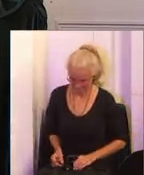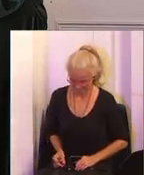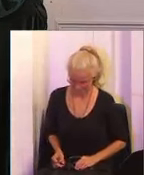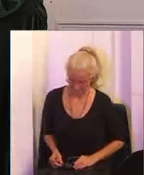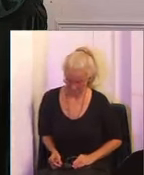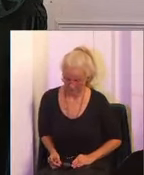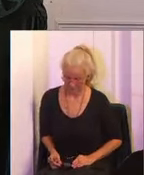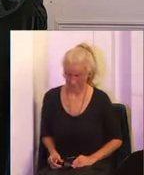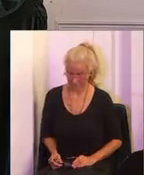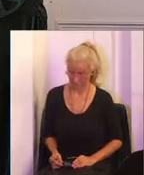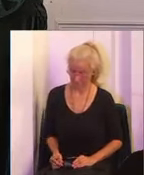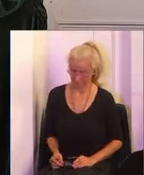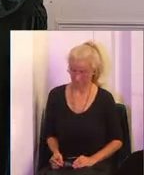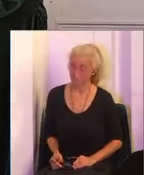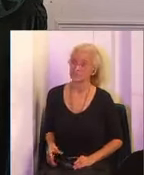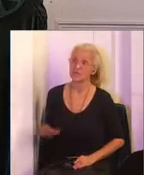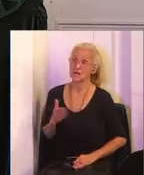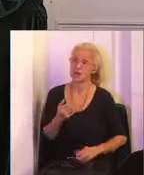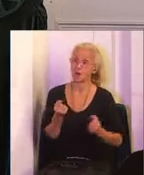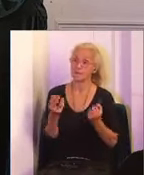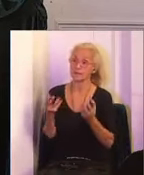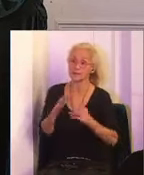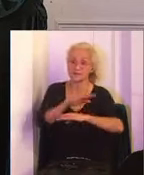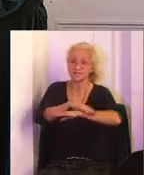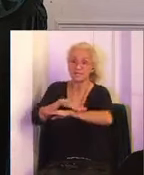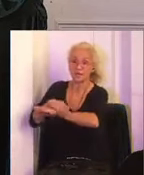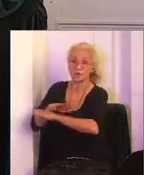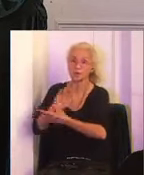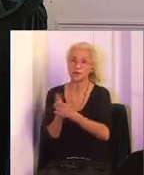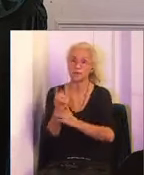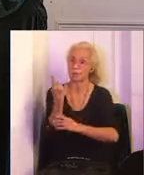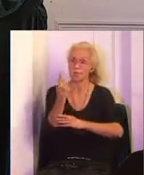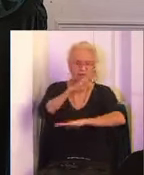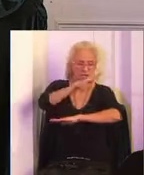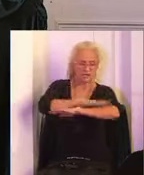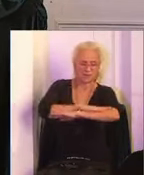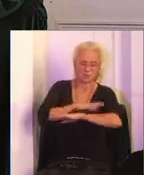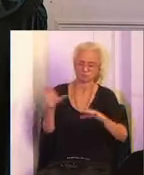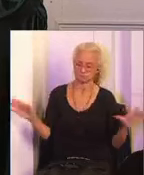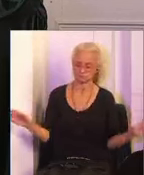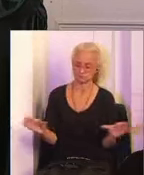Our many tables everywhere become one table with this.